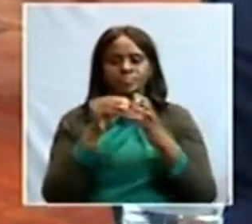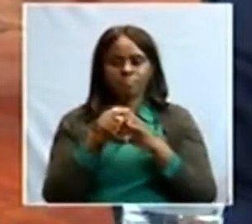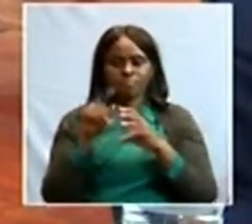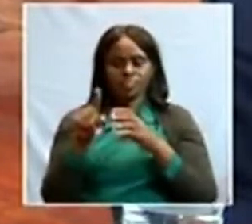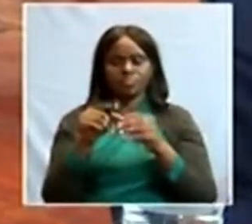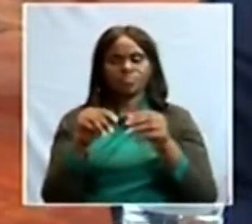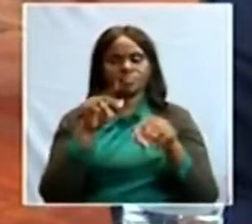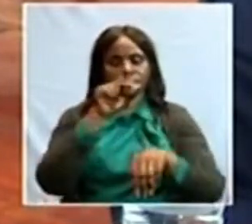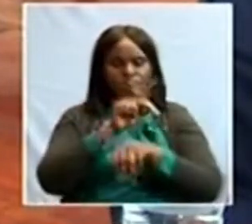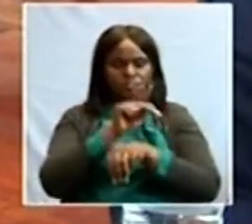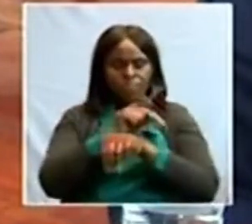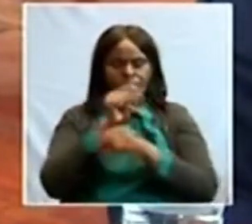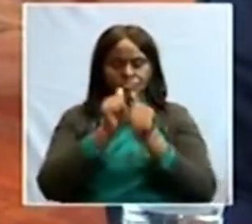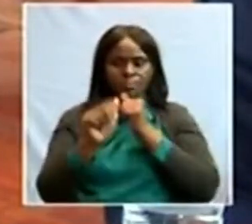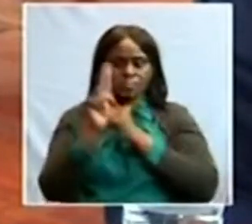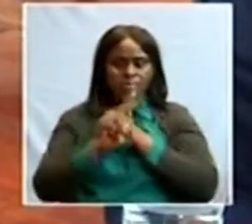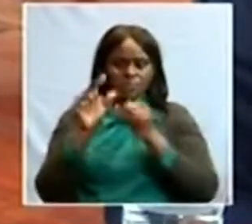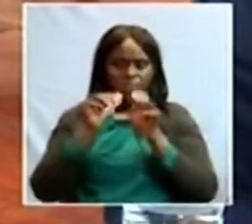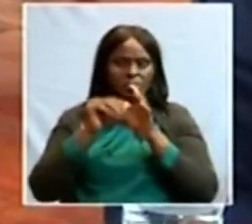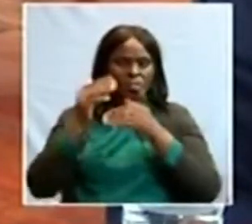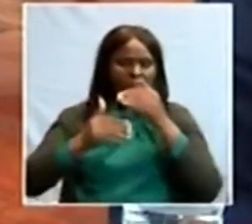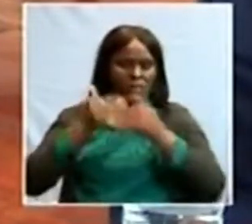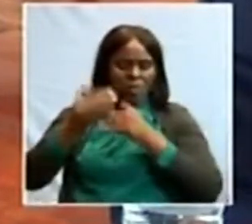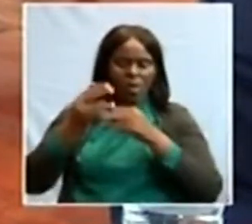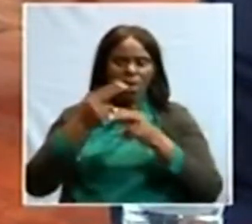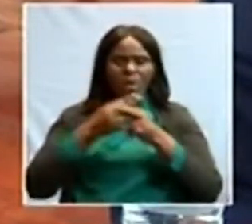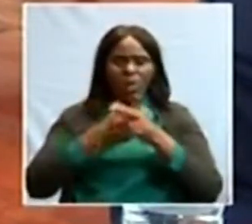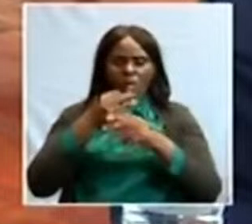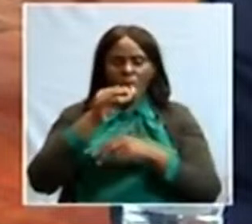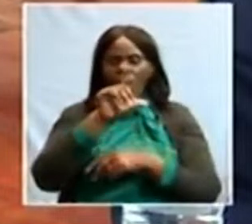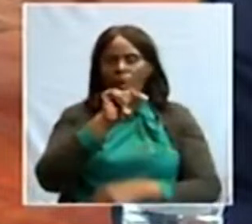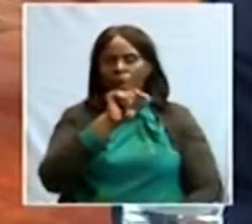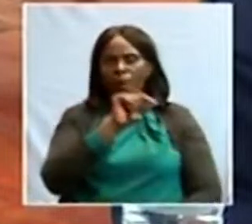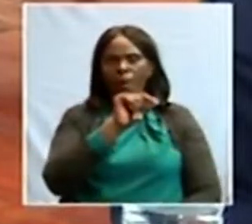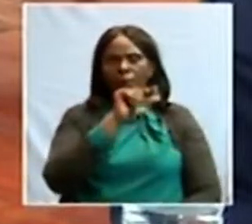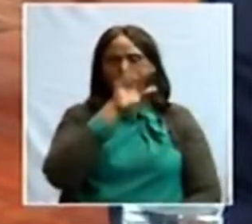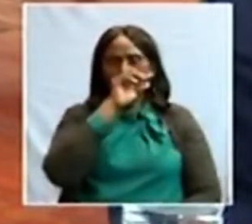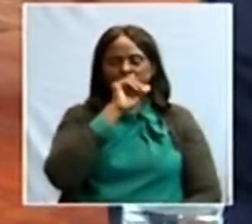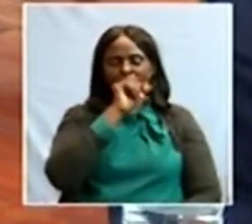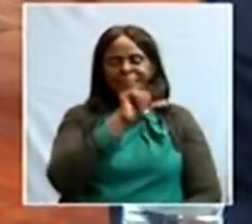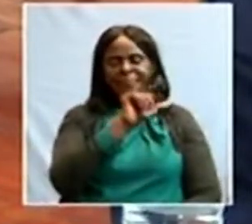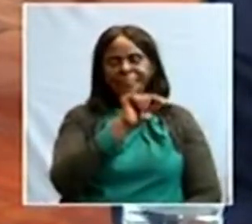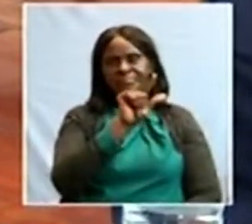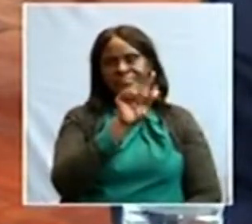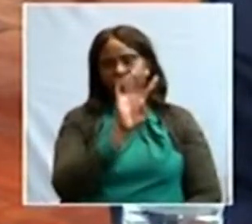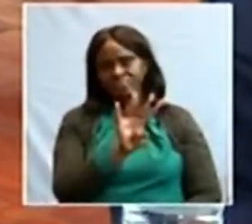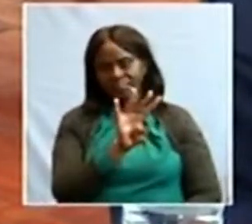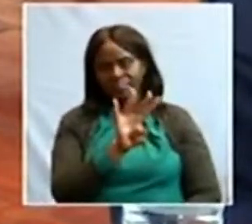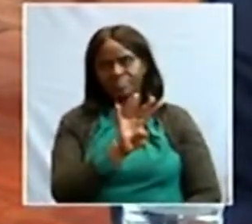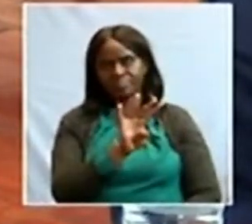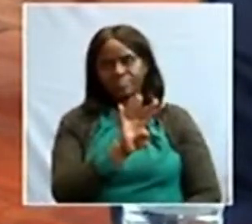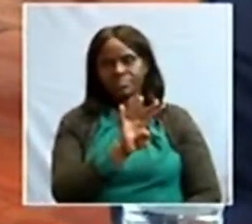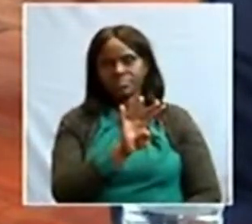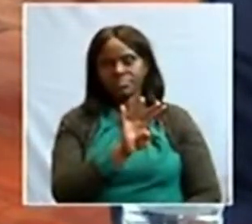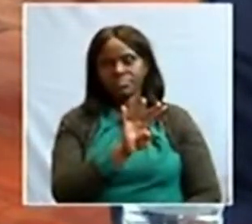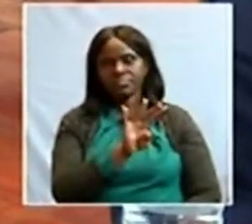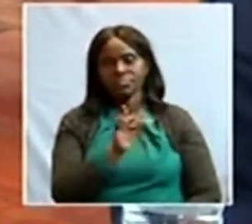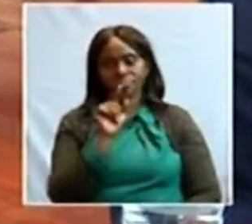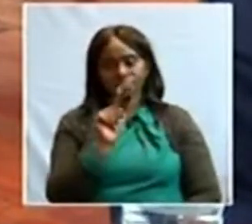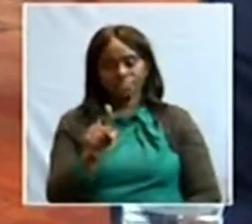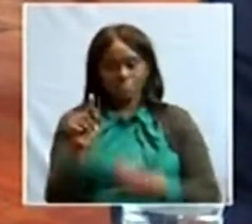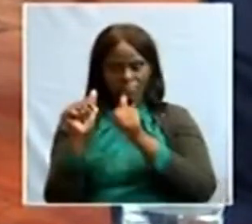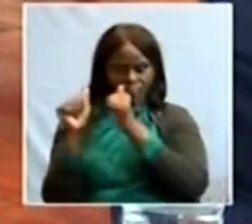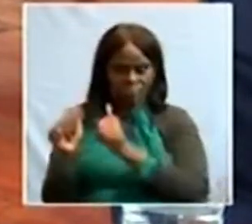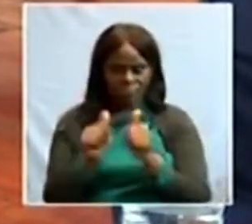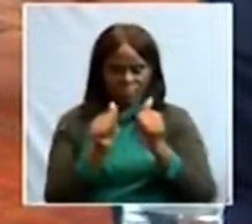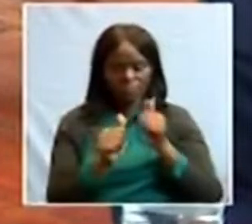ongoing projects which were spent in the following month of 2024. The action taken,